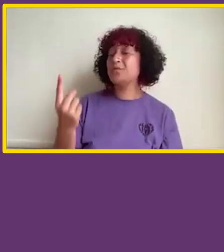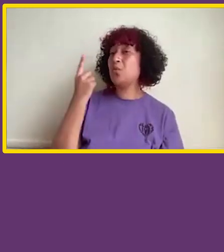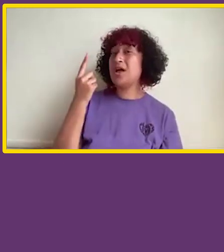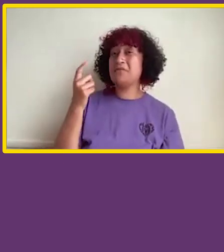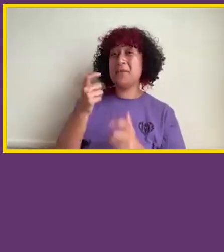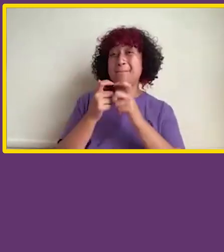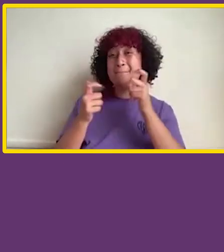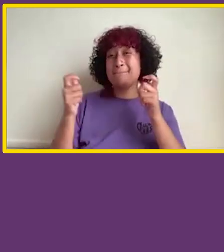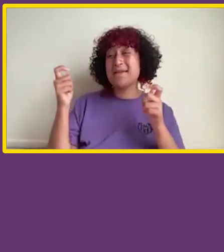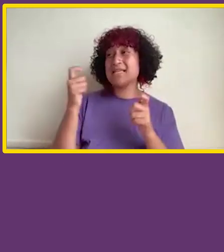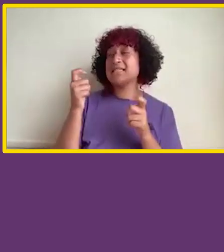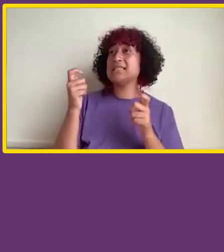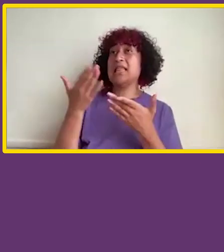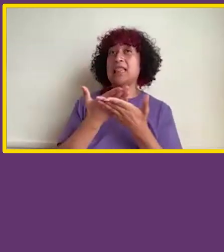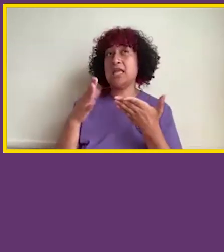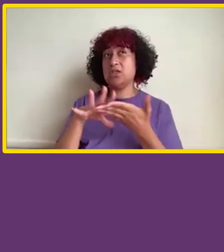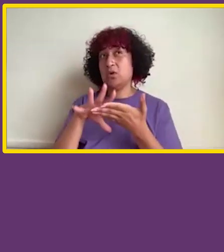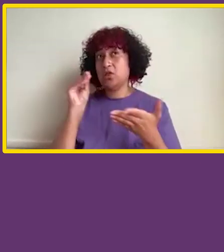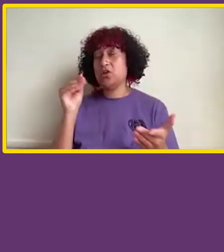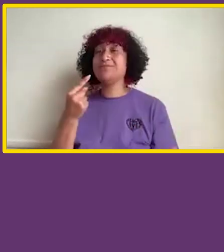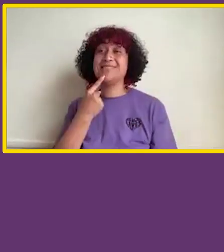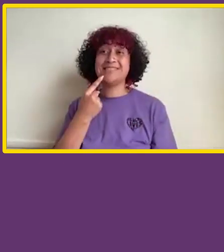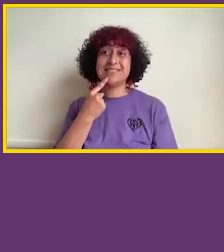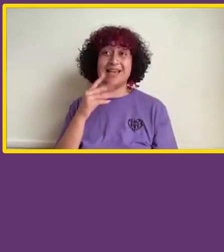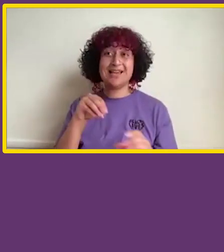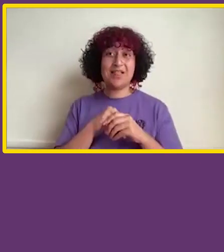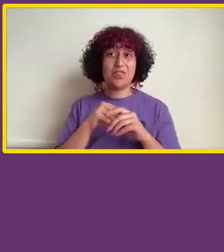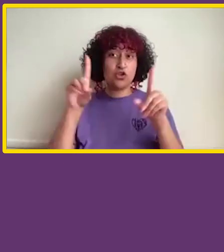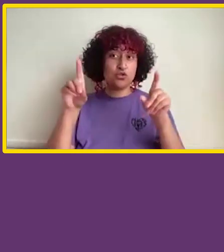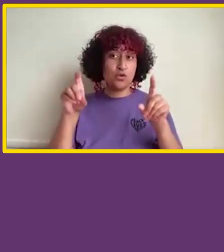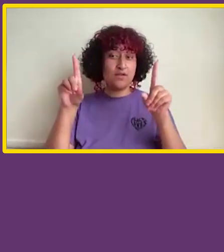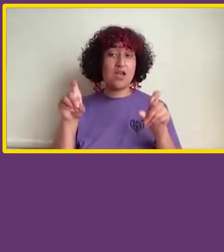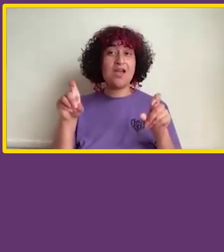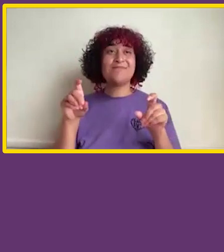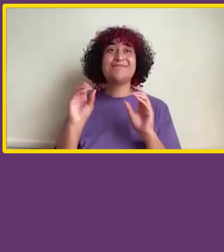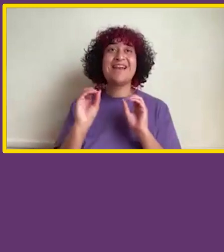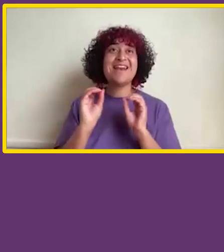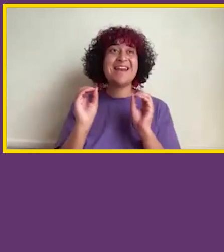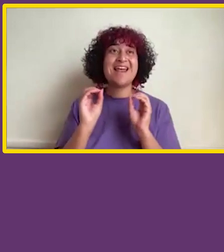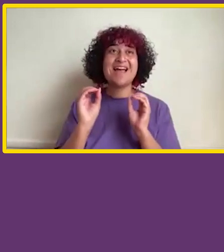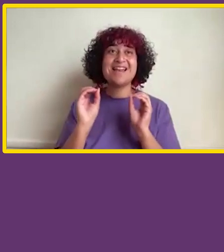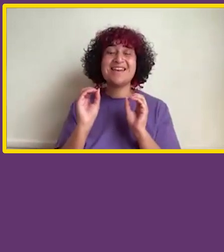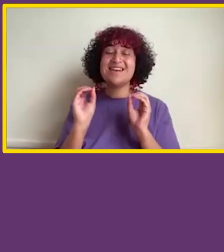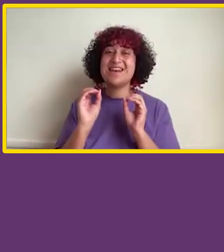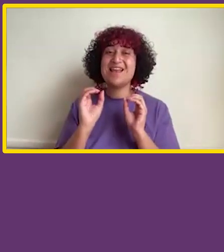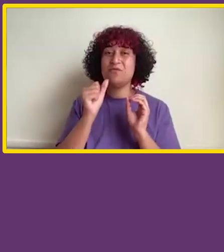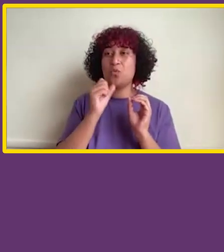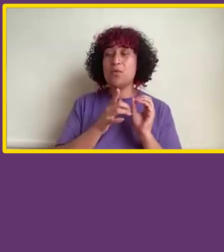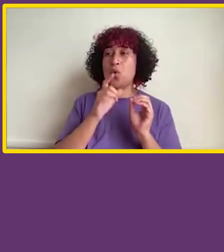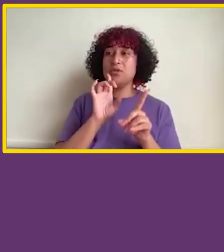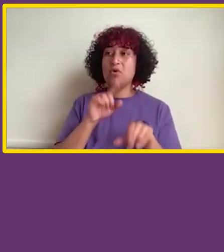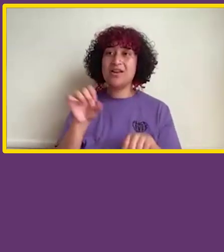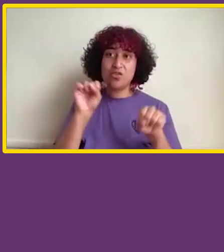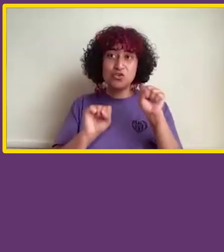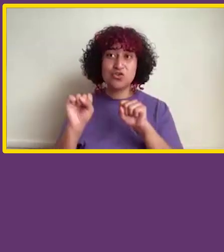biggest takeaways that, as she mentioned earlier in the survey, was that none of the women who responded in the survey said